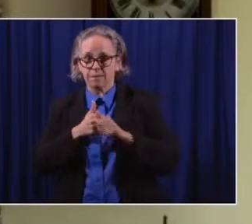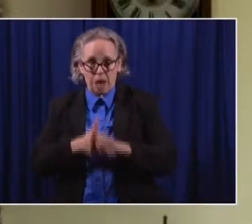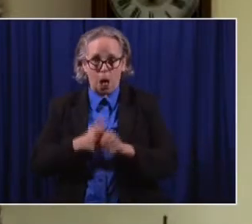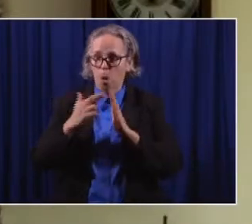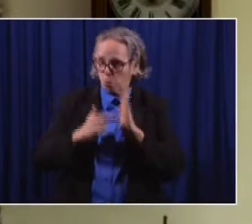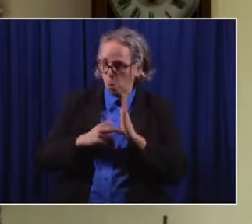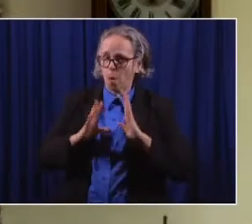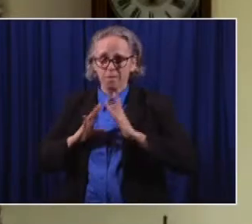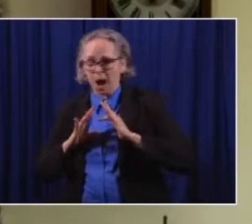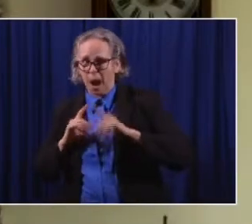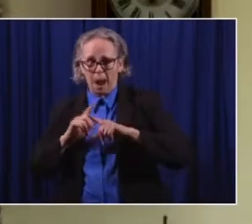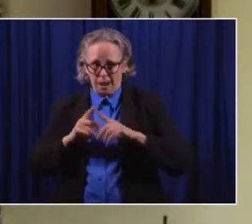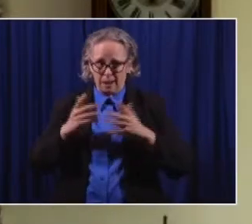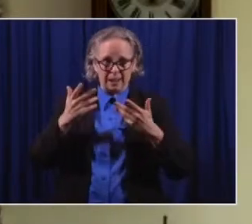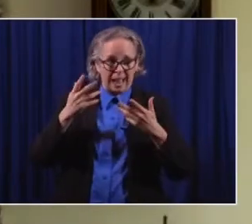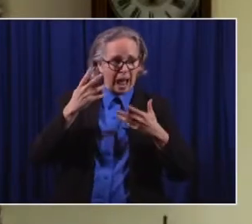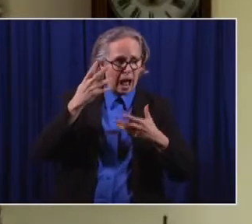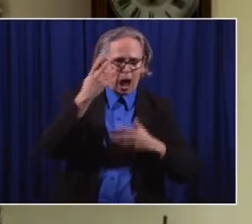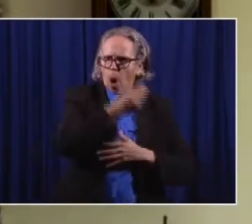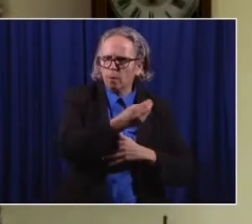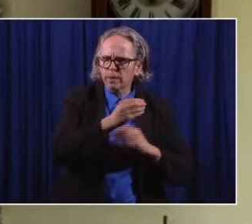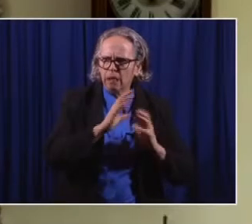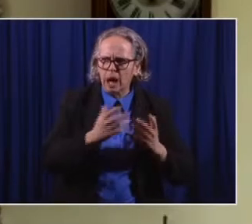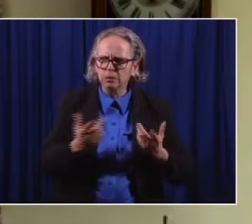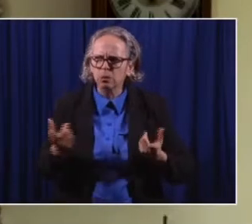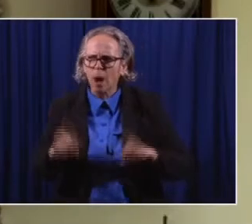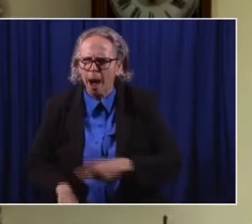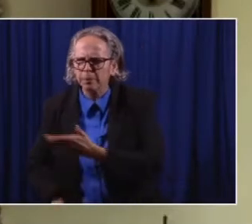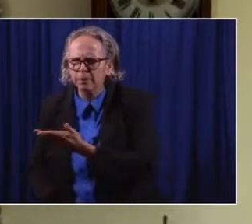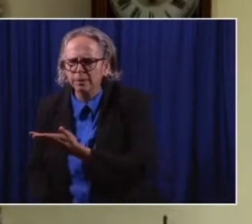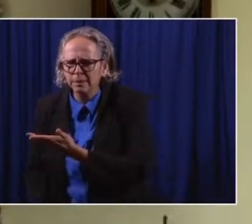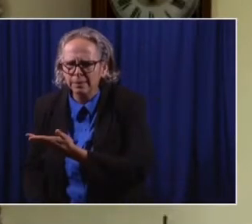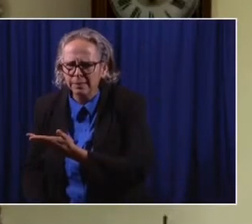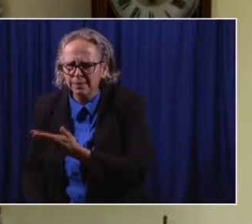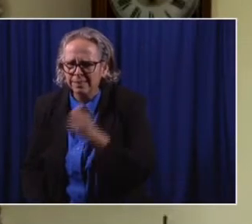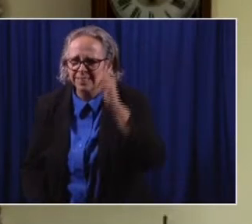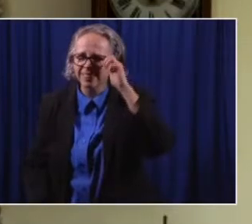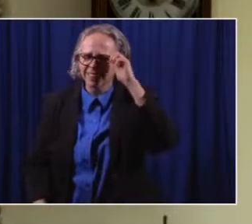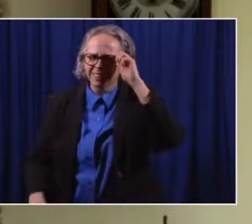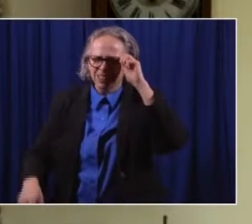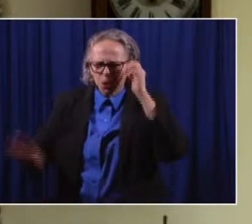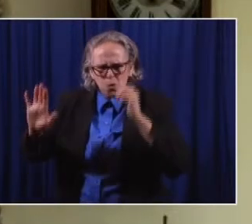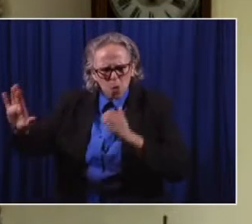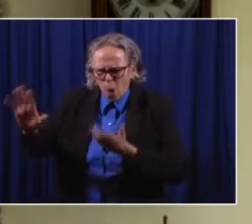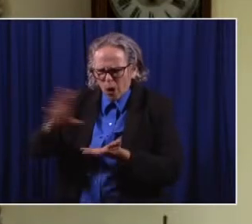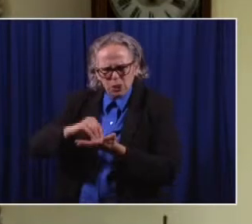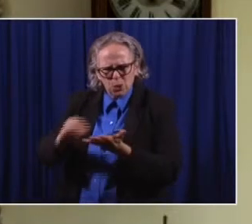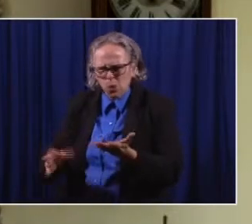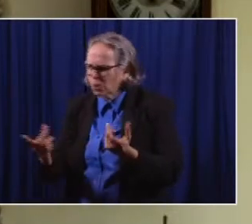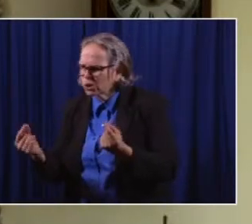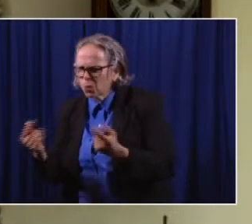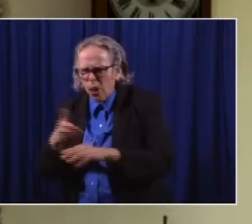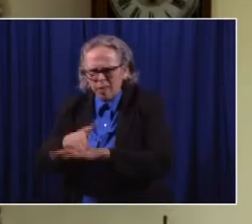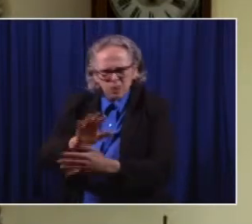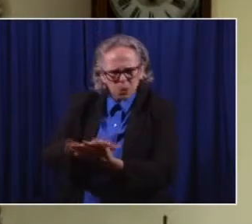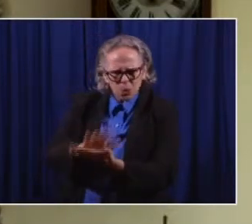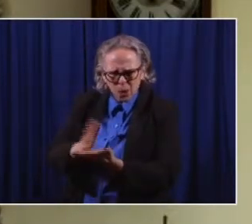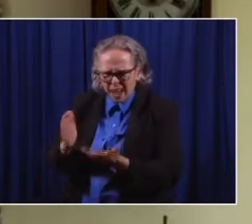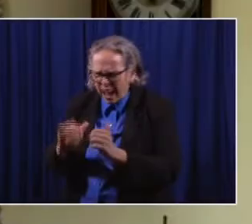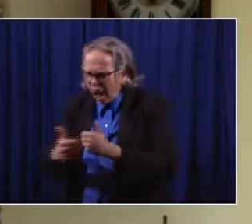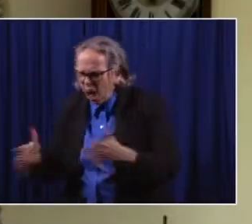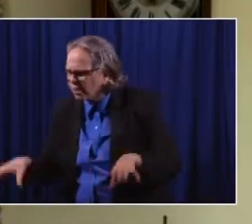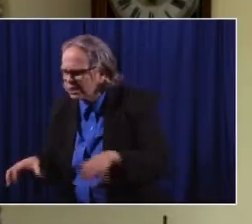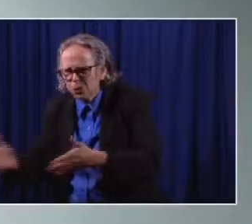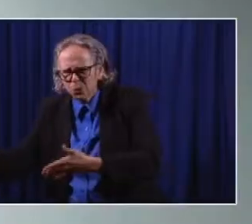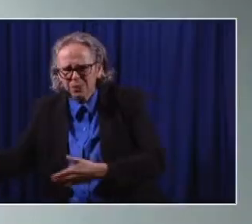routine, then, what do we do? How's that working out for you and your messaging to the